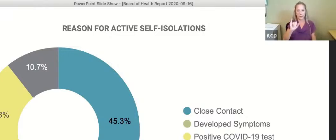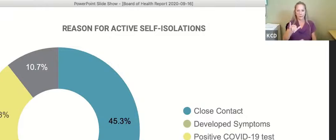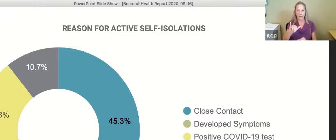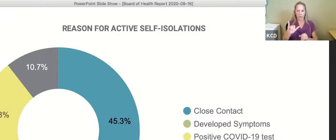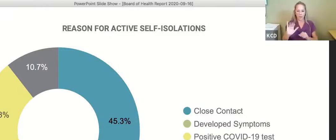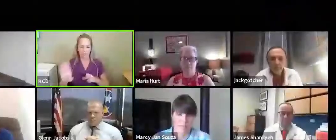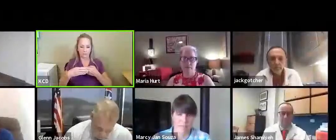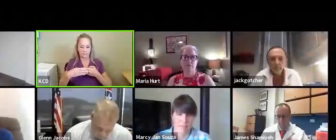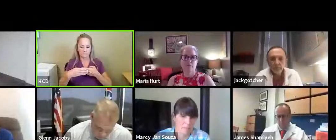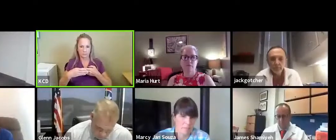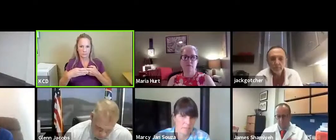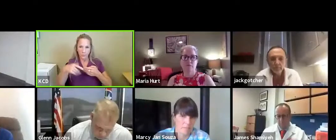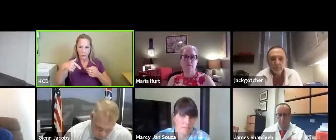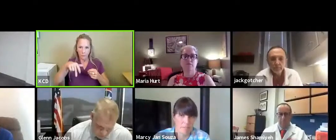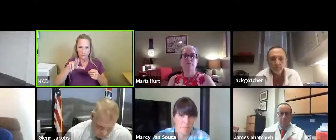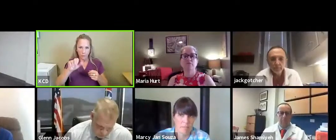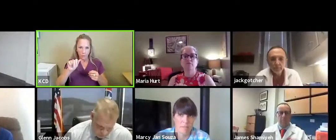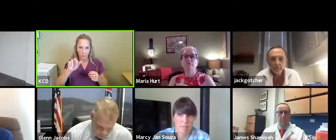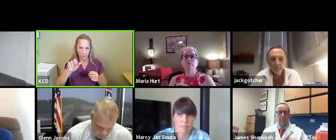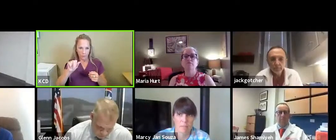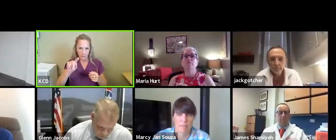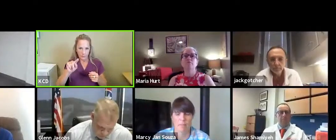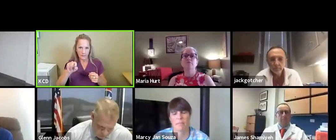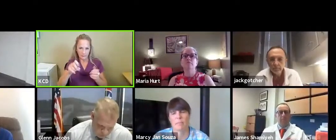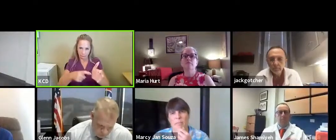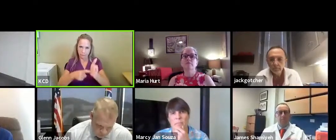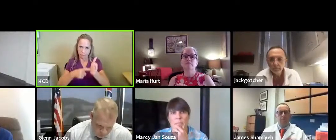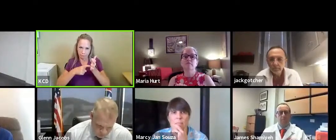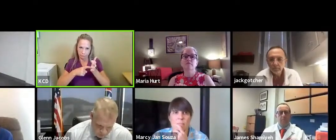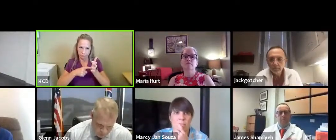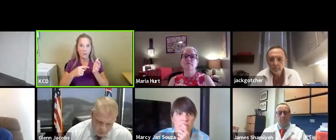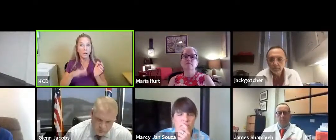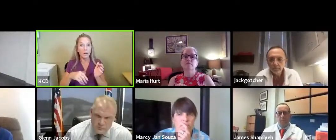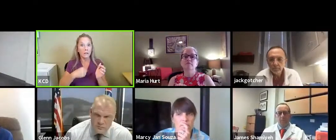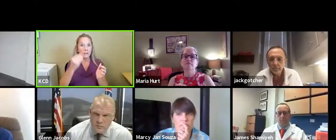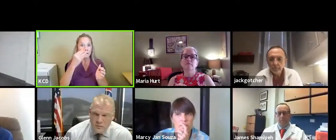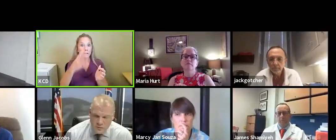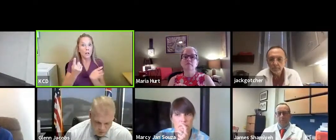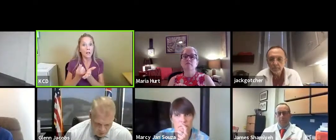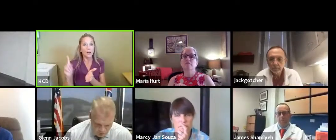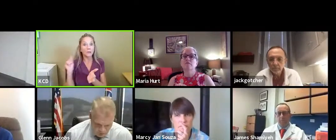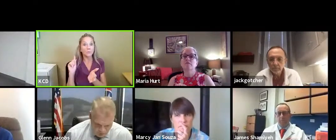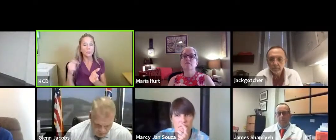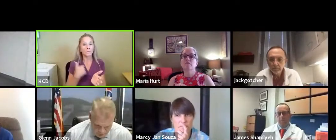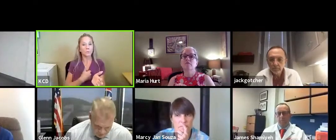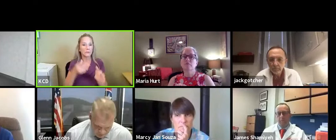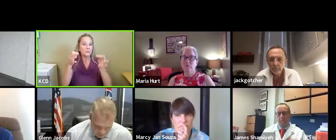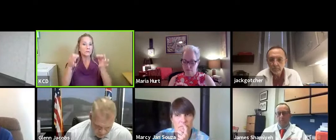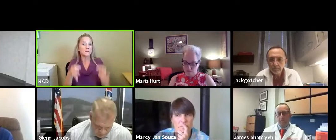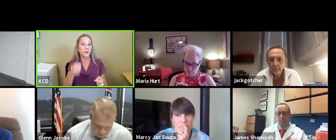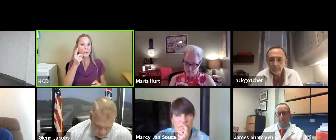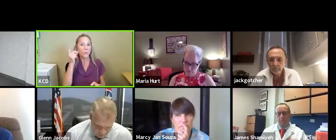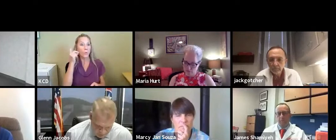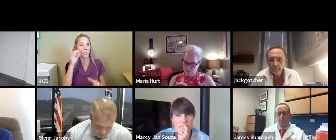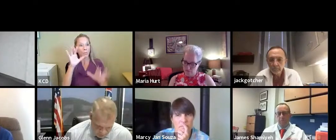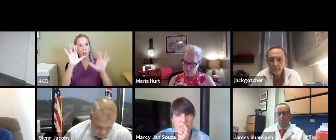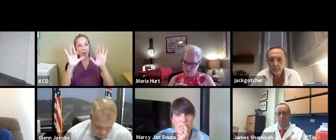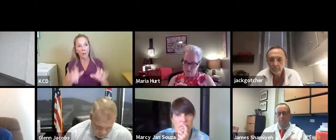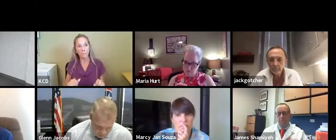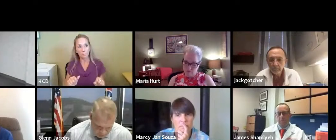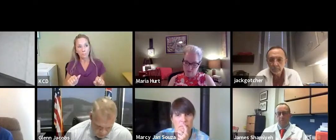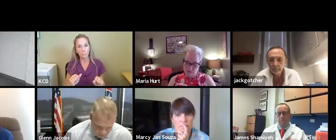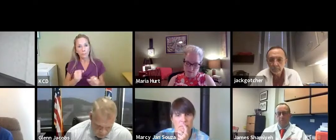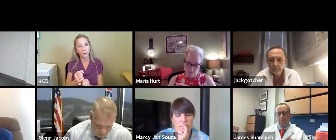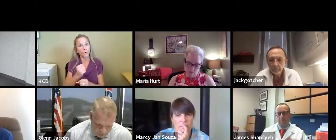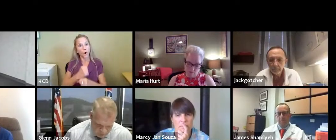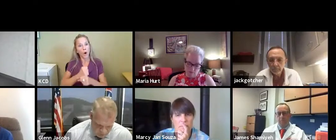So as I told you last week, we made the decision to empty out a dorm and create an isolation dorm.